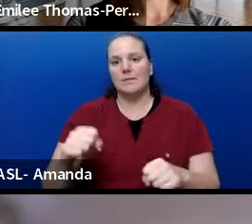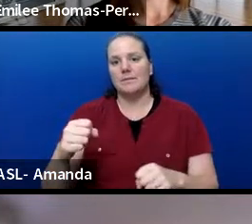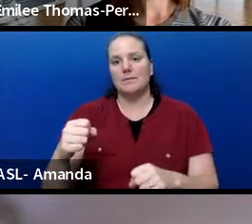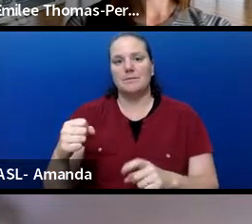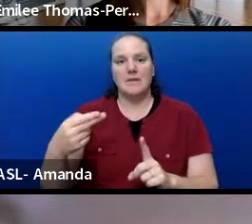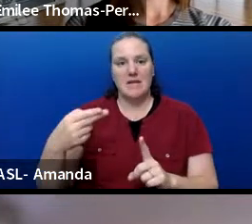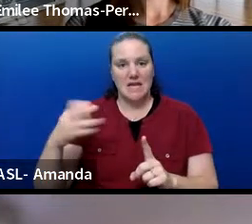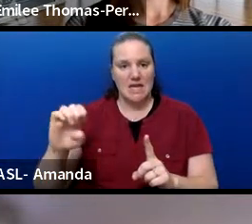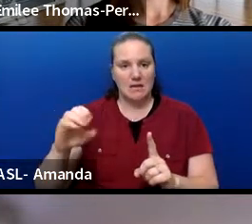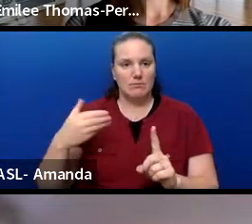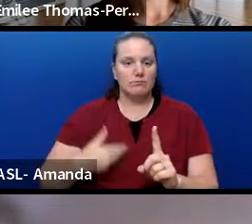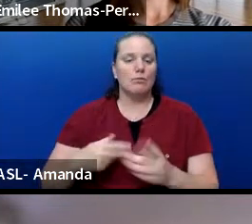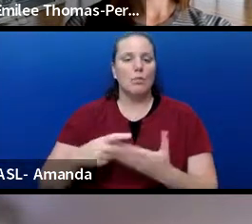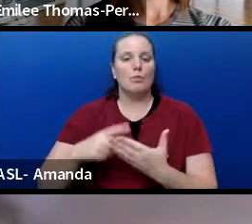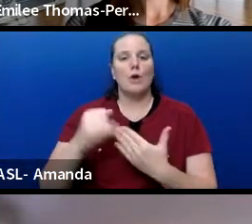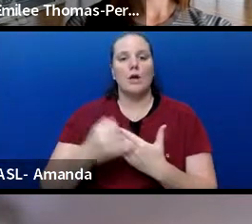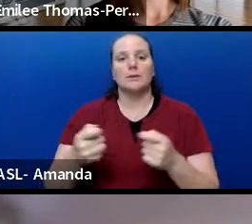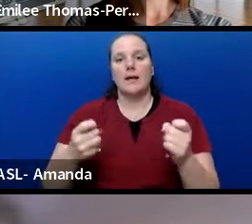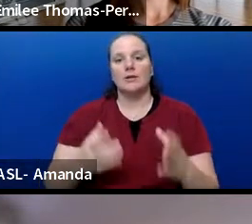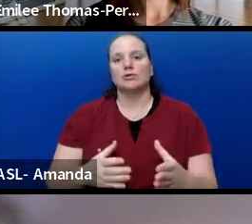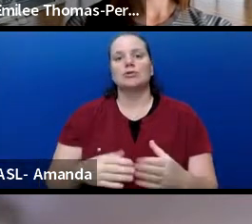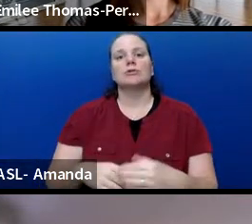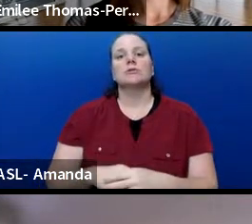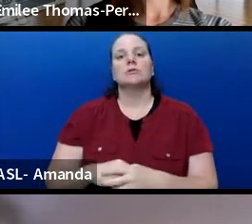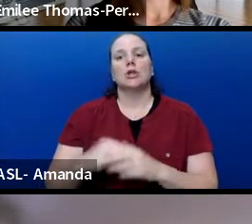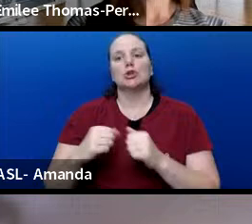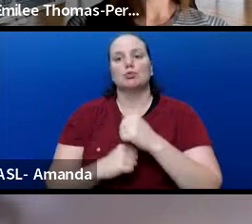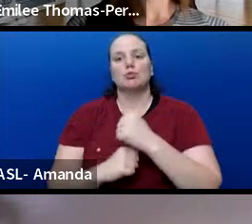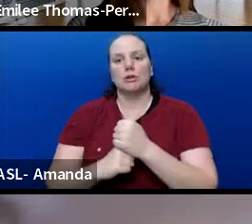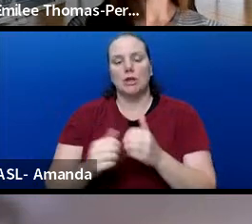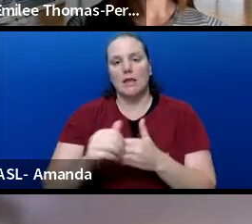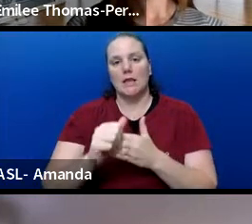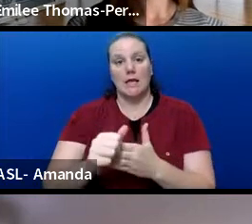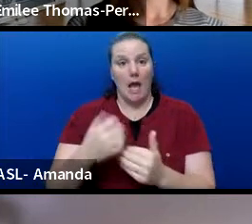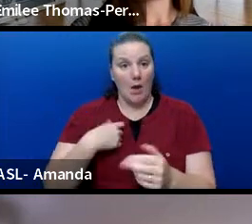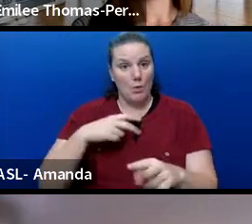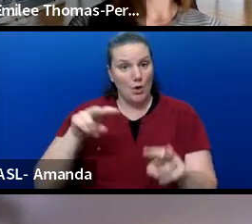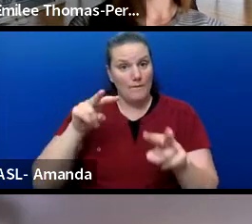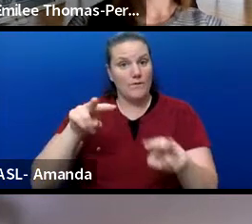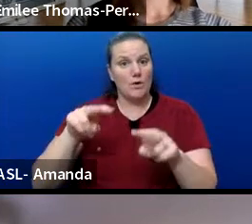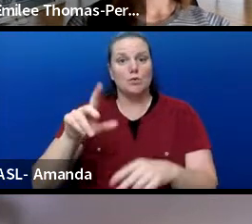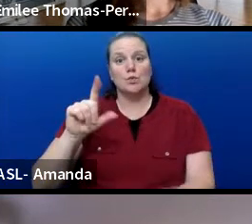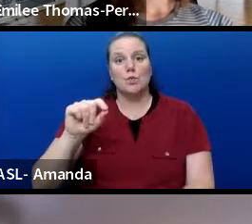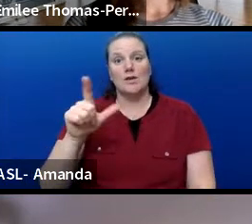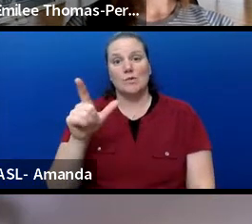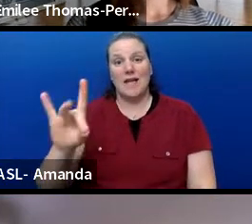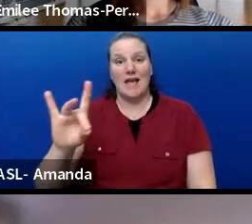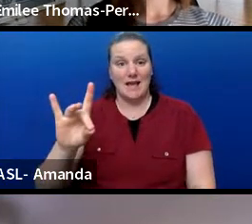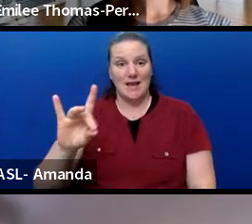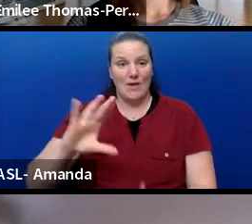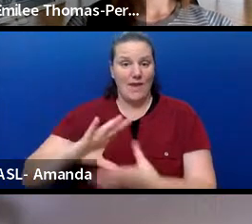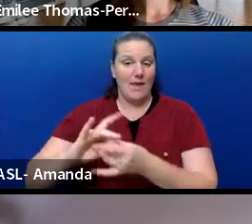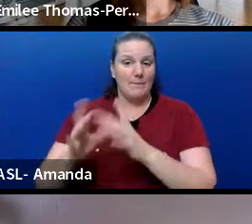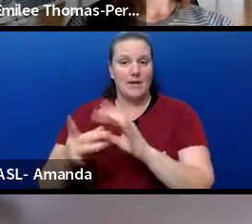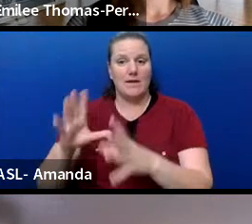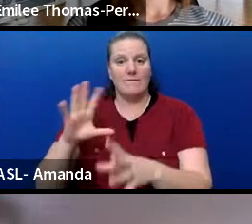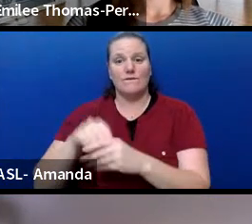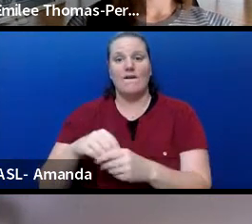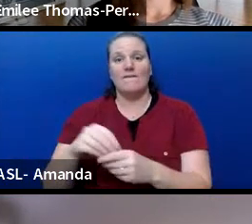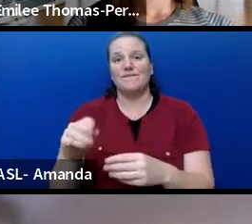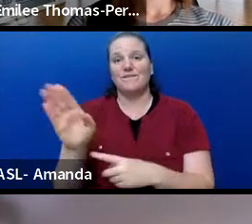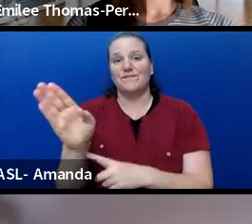Project Manager, Construction Sector Lead. I think I would look forward to the 2028 Olympics and participate in flag